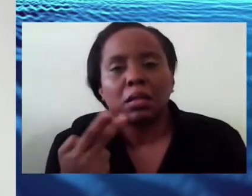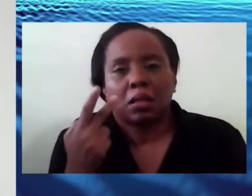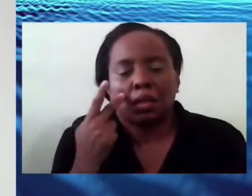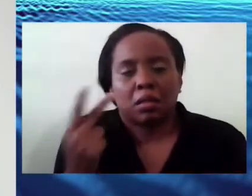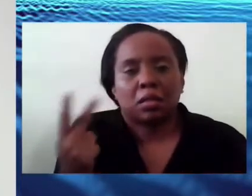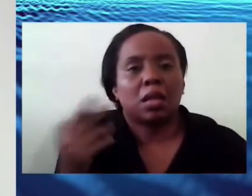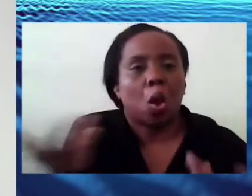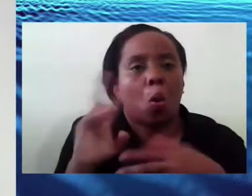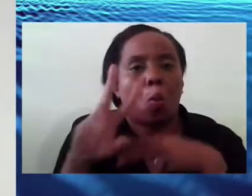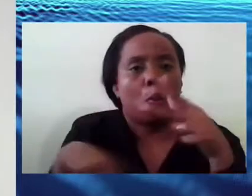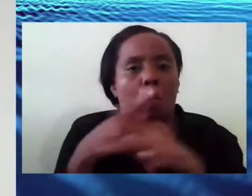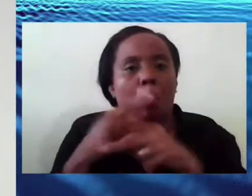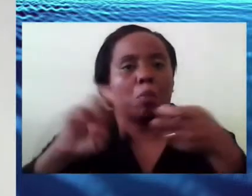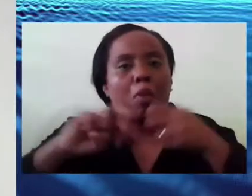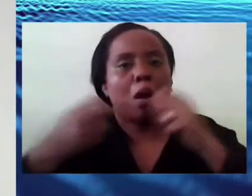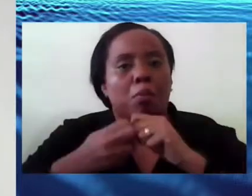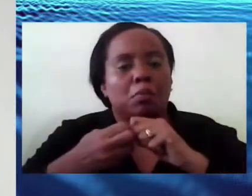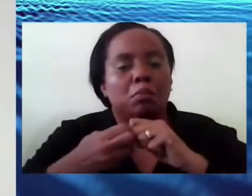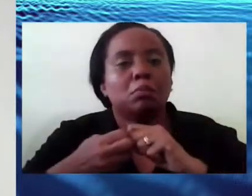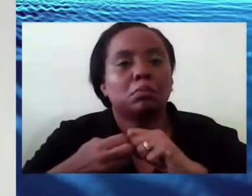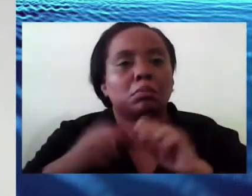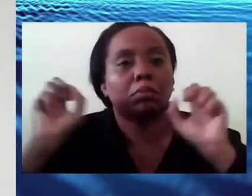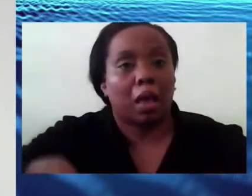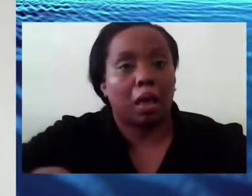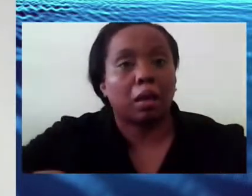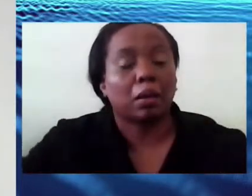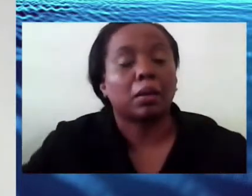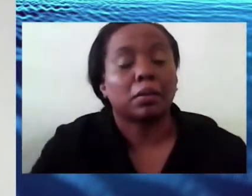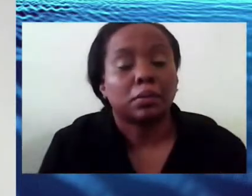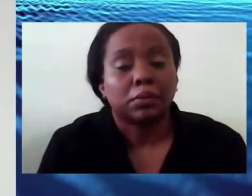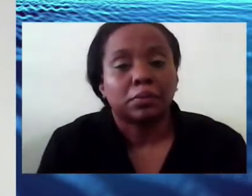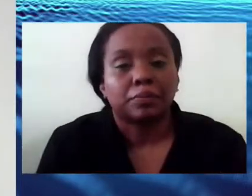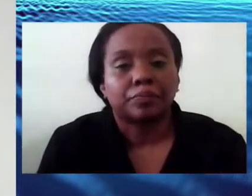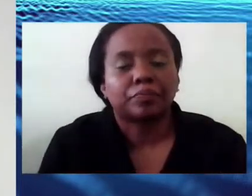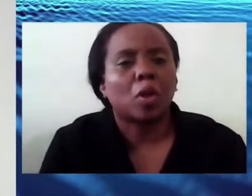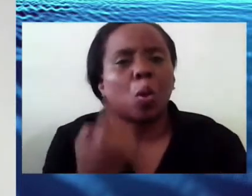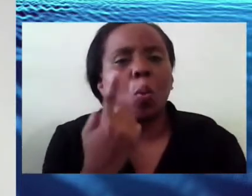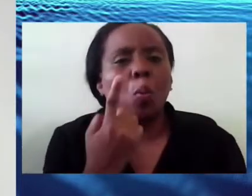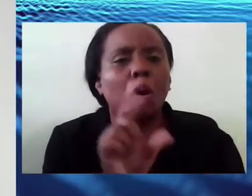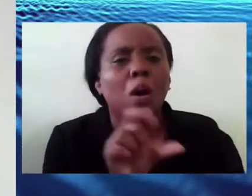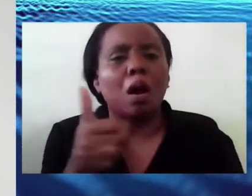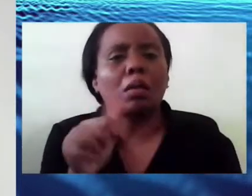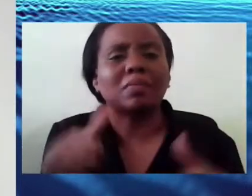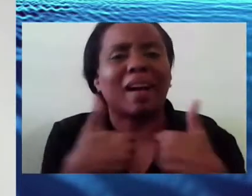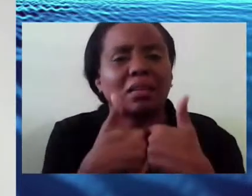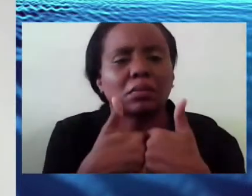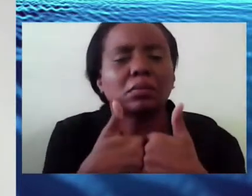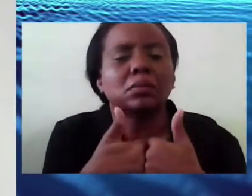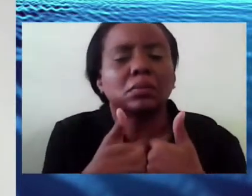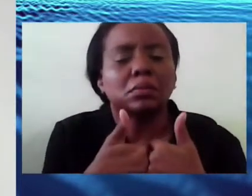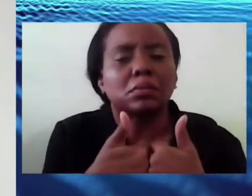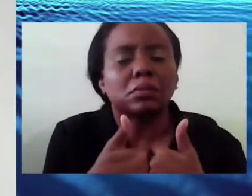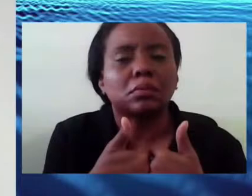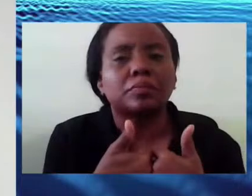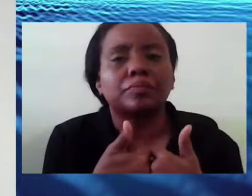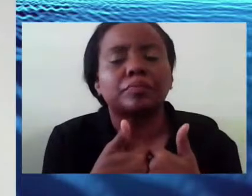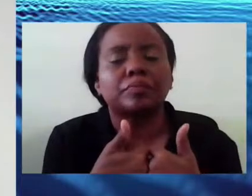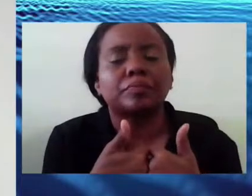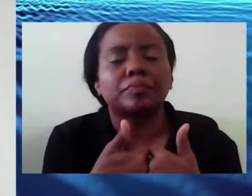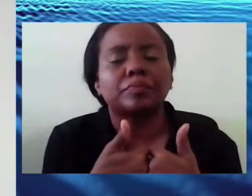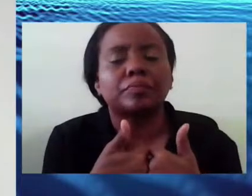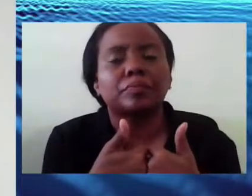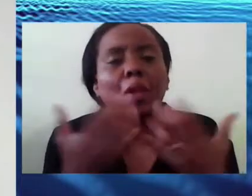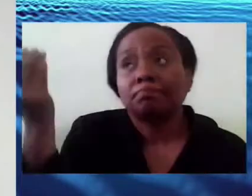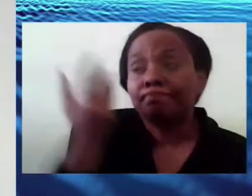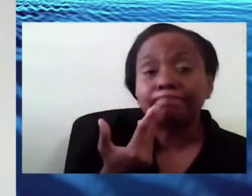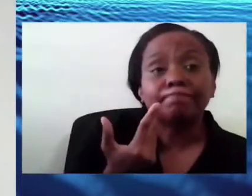kind of problems we exist. One of the challenges that we have is that we are trying to get information on how